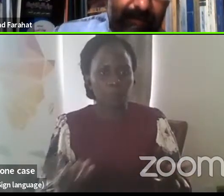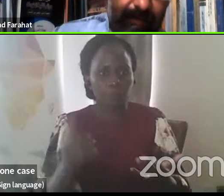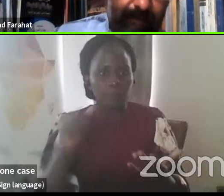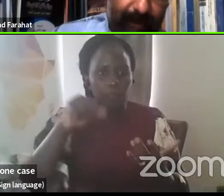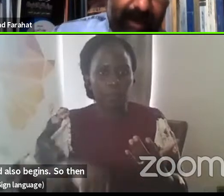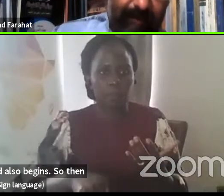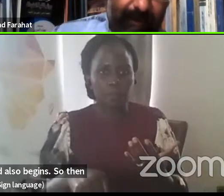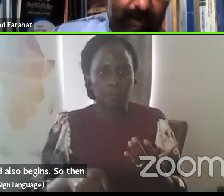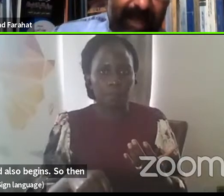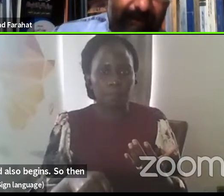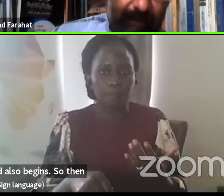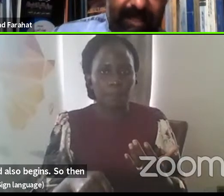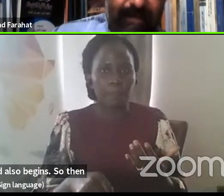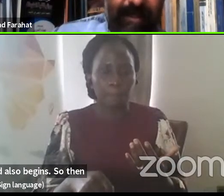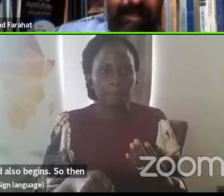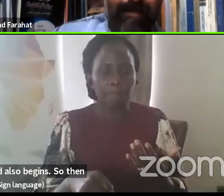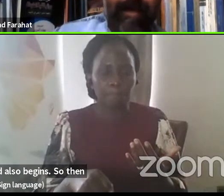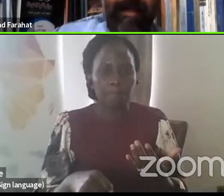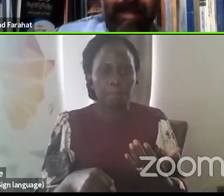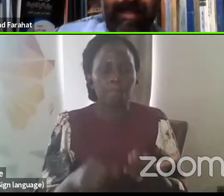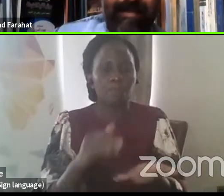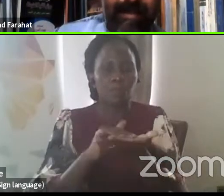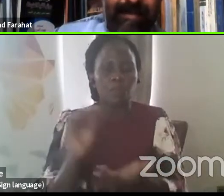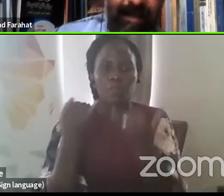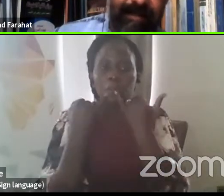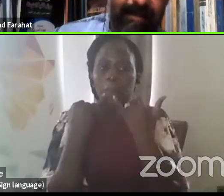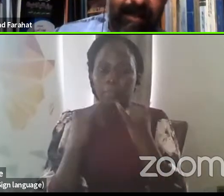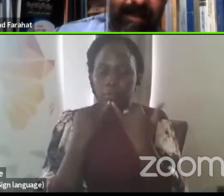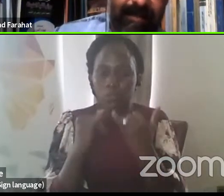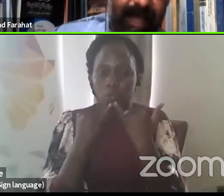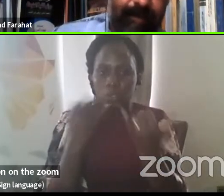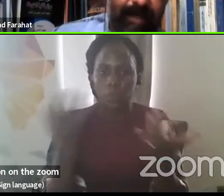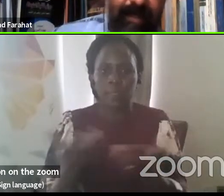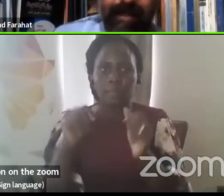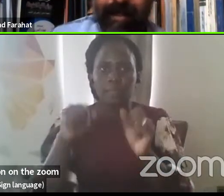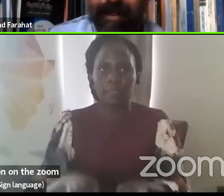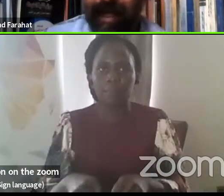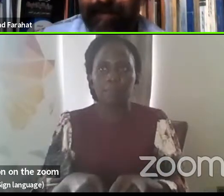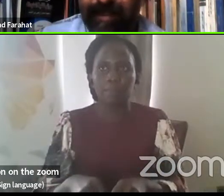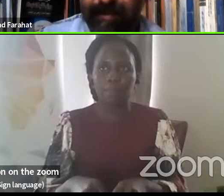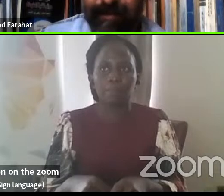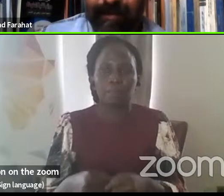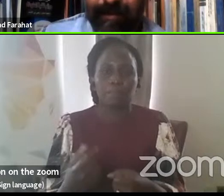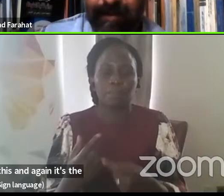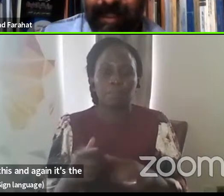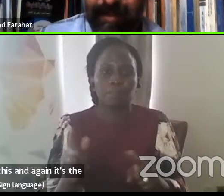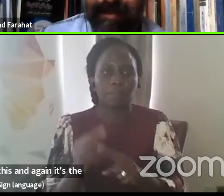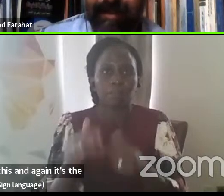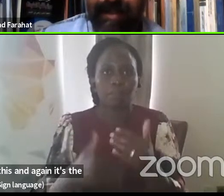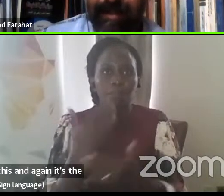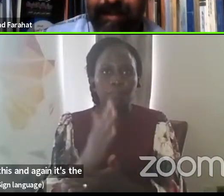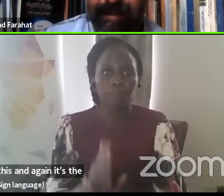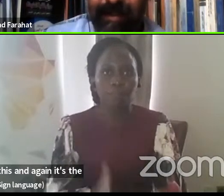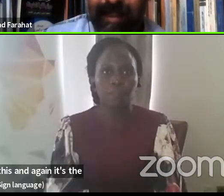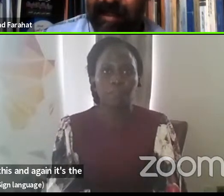from my information, one case against the Zain company, after